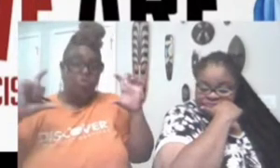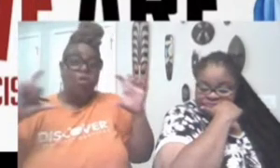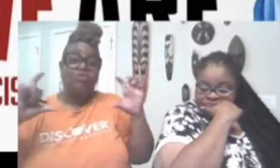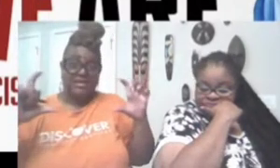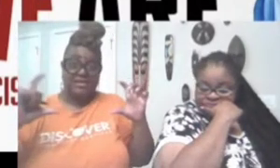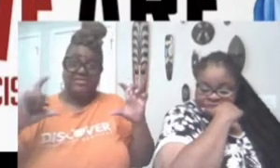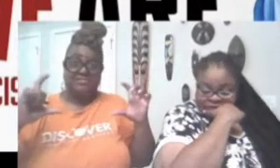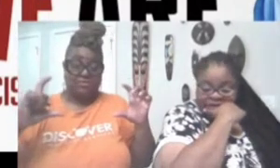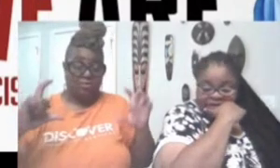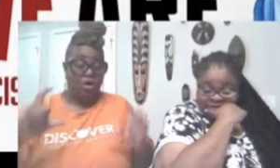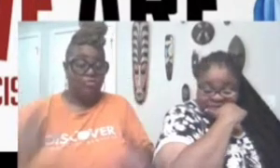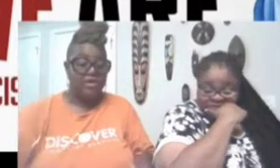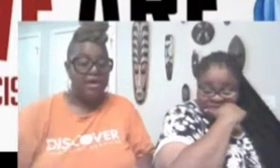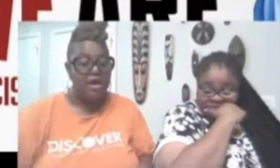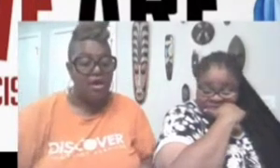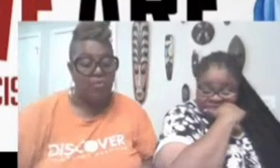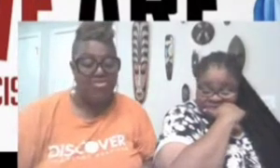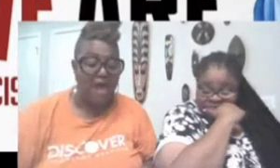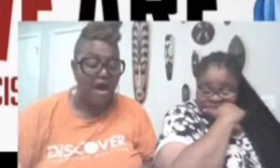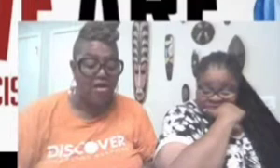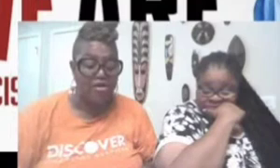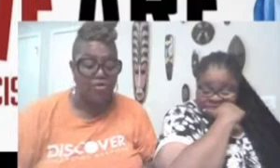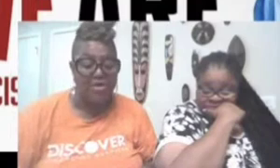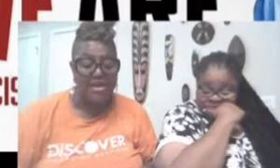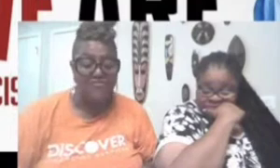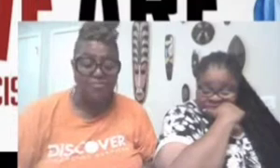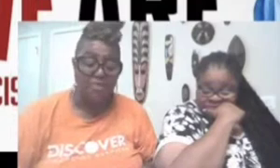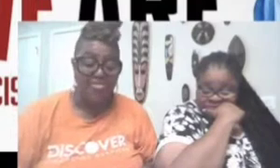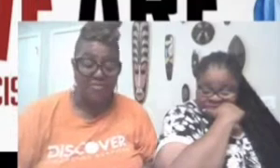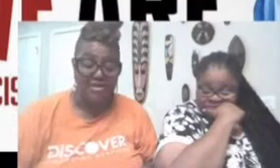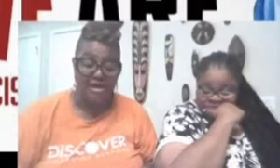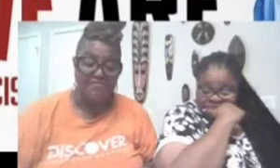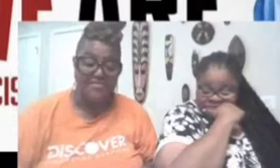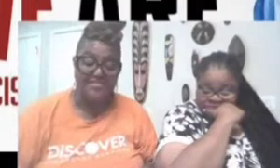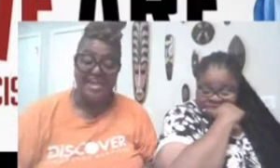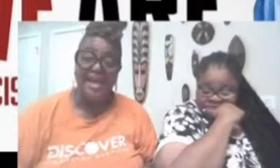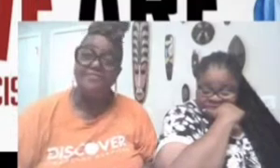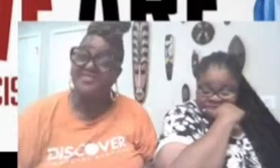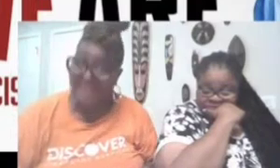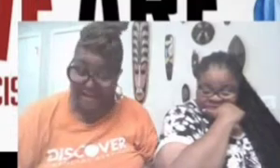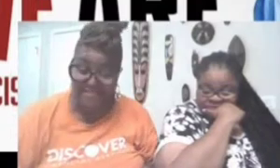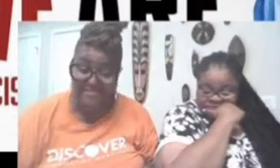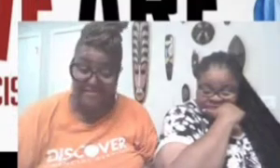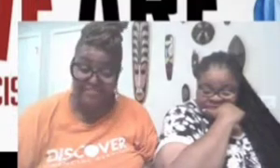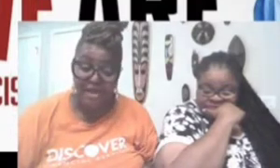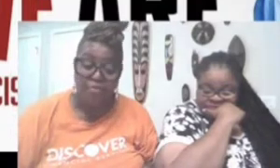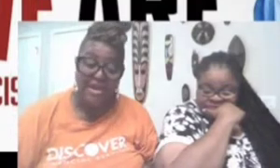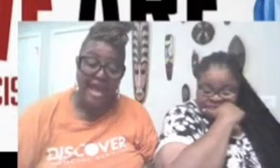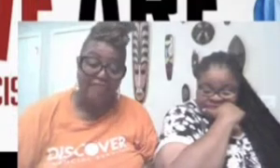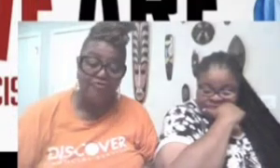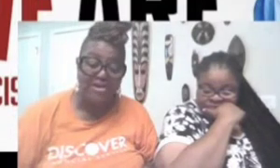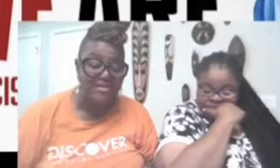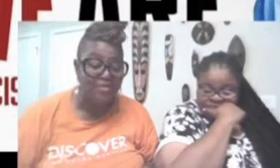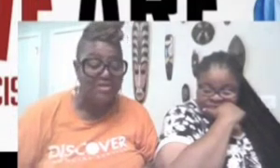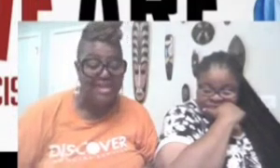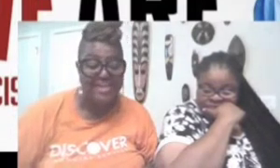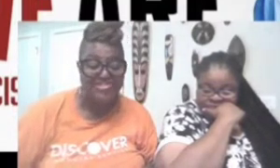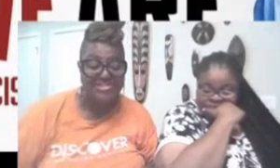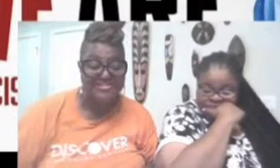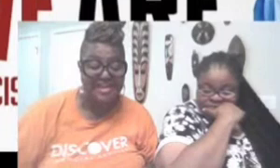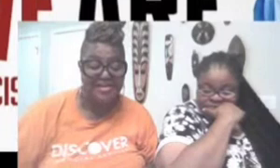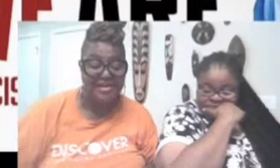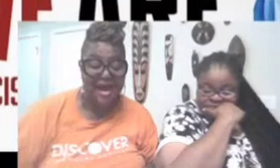on a quote. hit this quote with our aggrieved brethren of the slave States. We have friendly